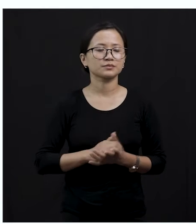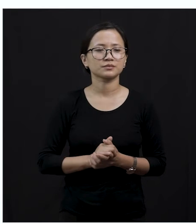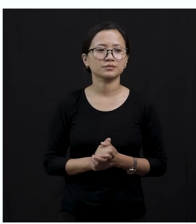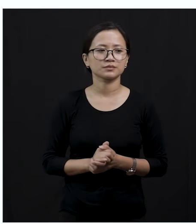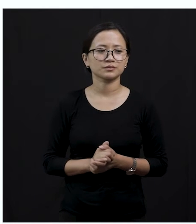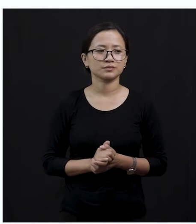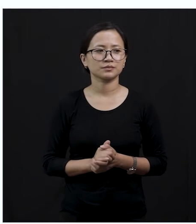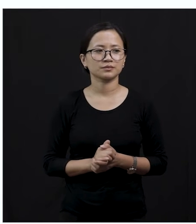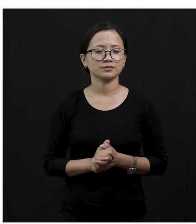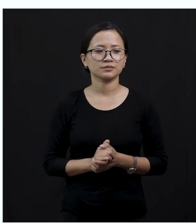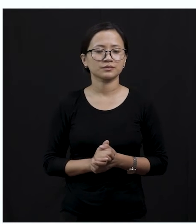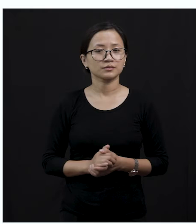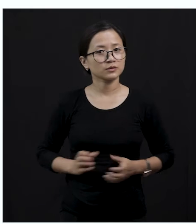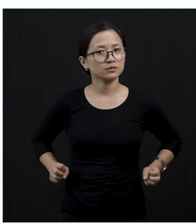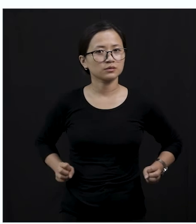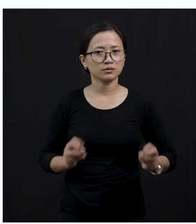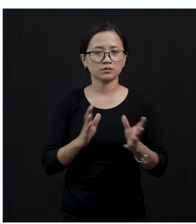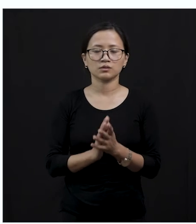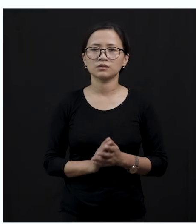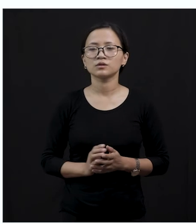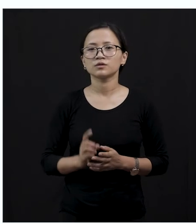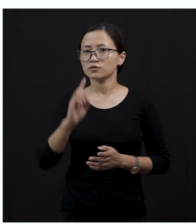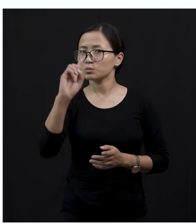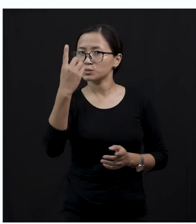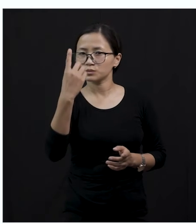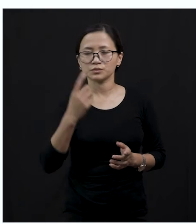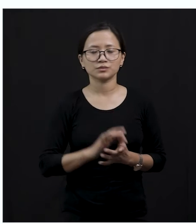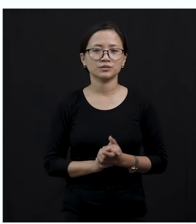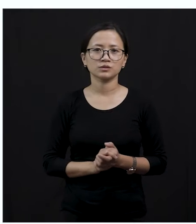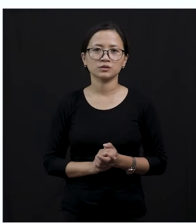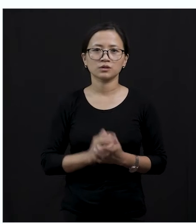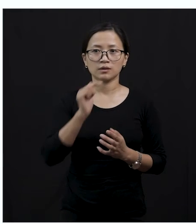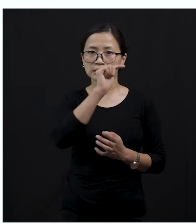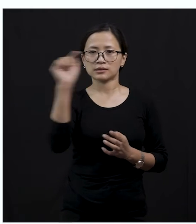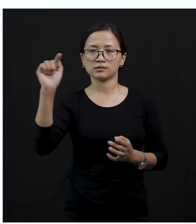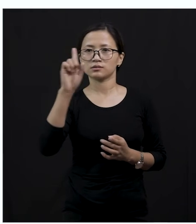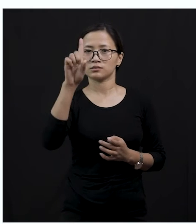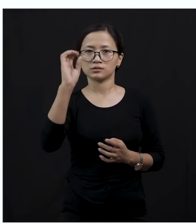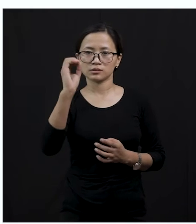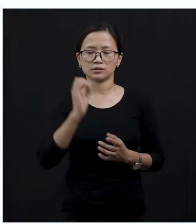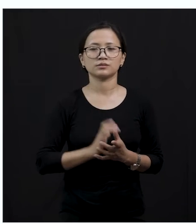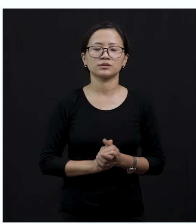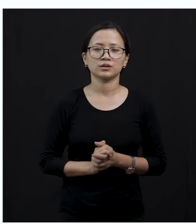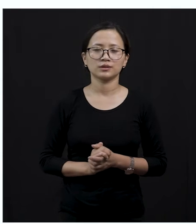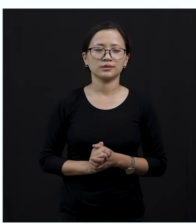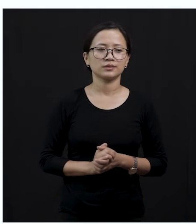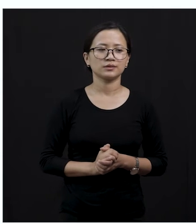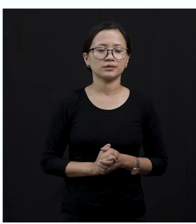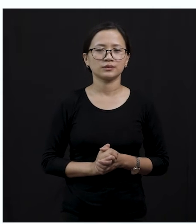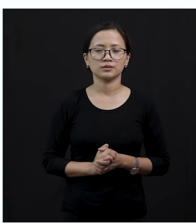that Tom started climbing the step from 1 till 10. So